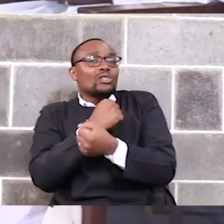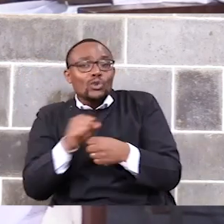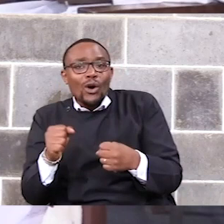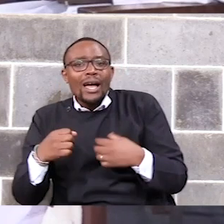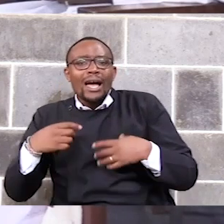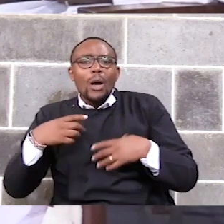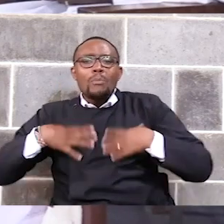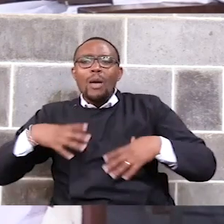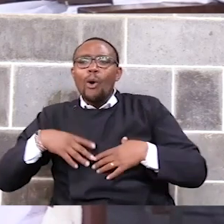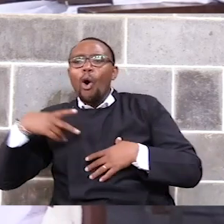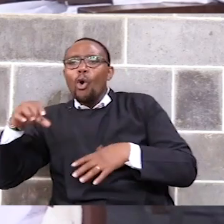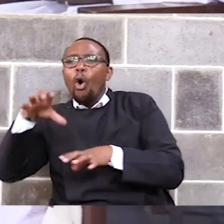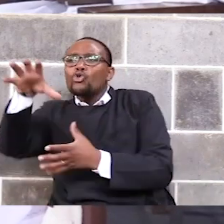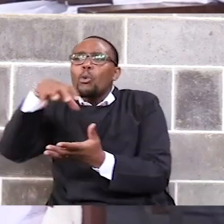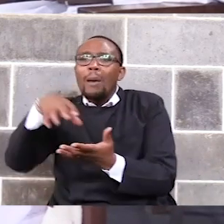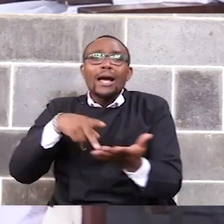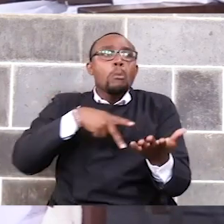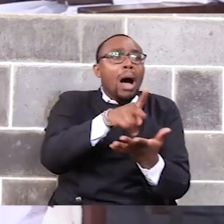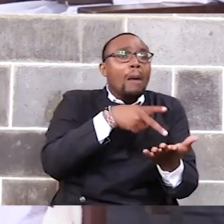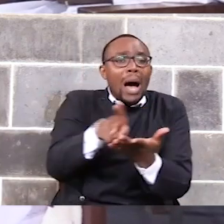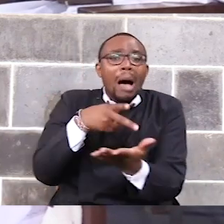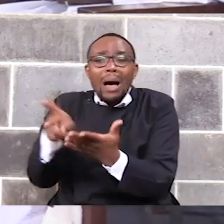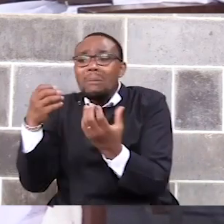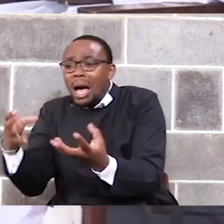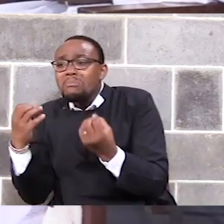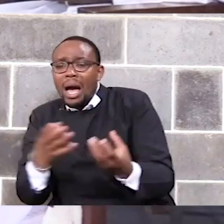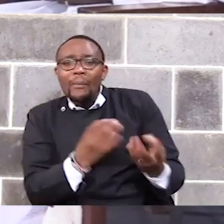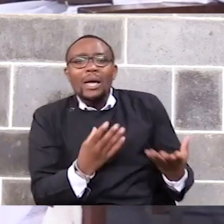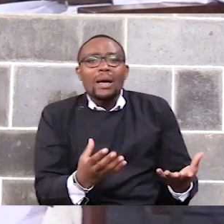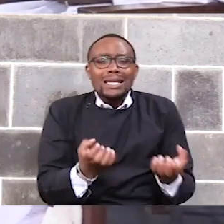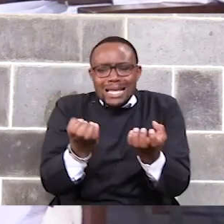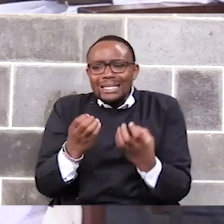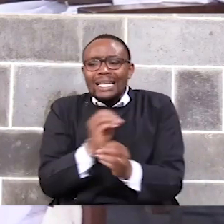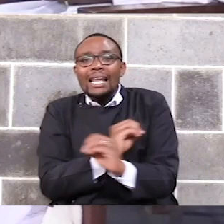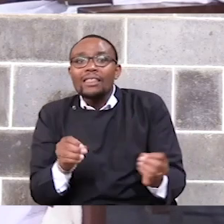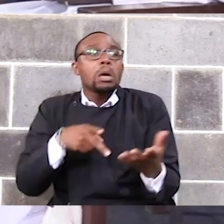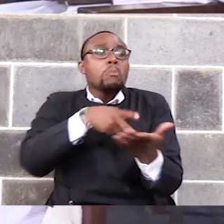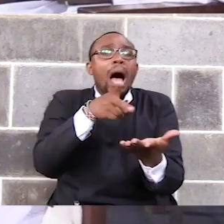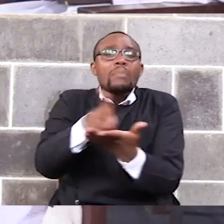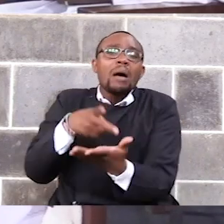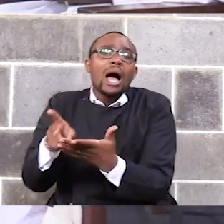panic gets the best of us and we start buying things that we don't even require.